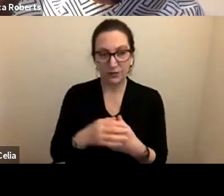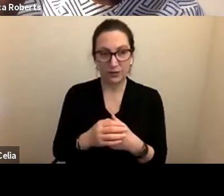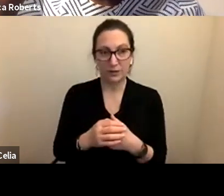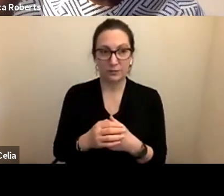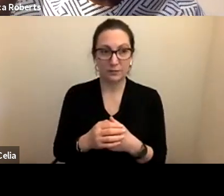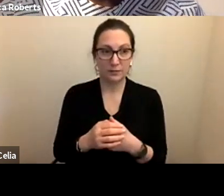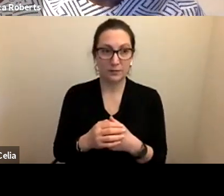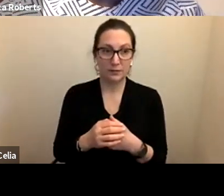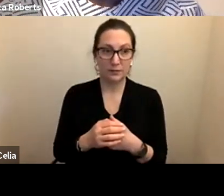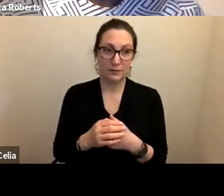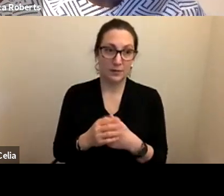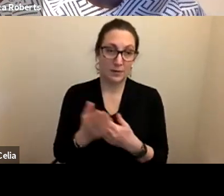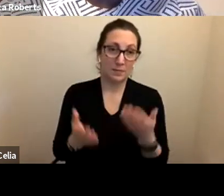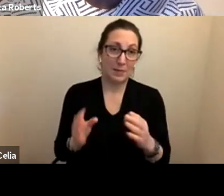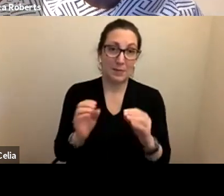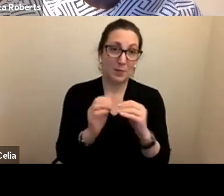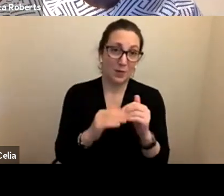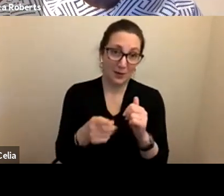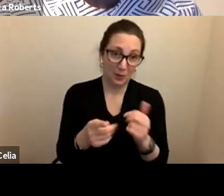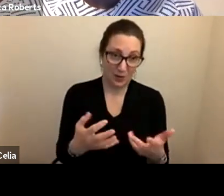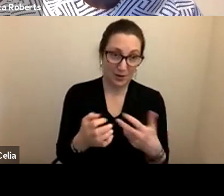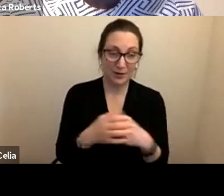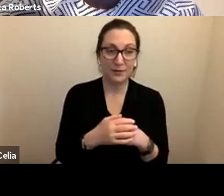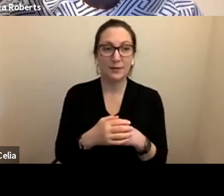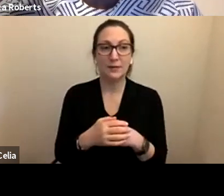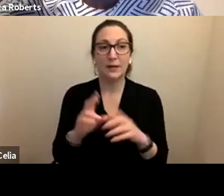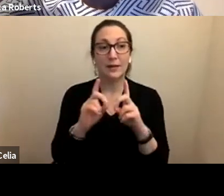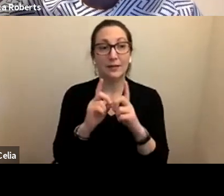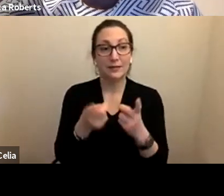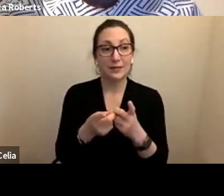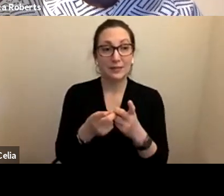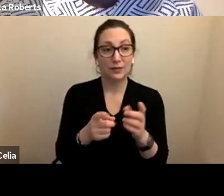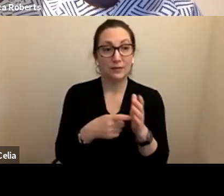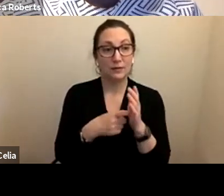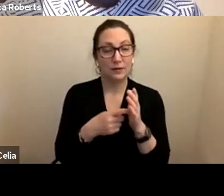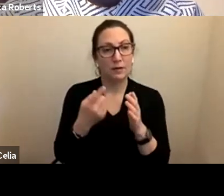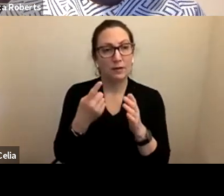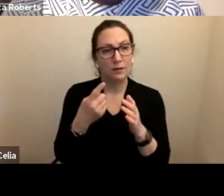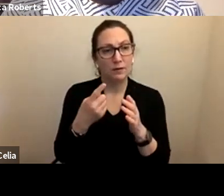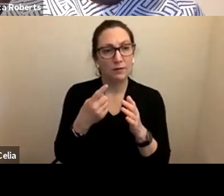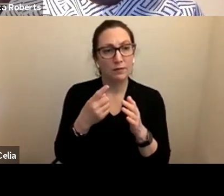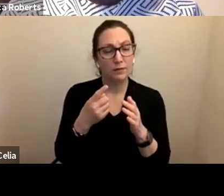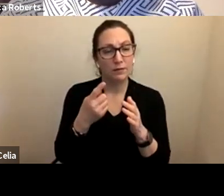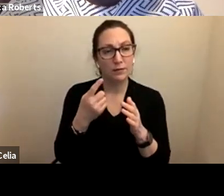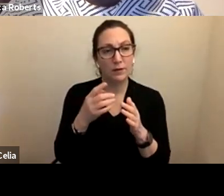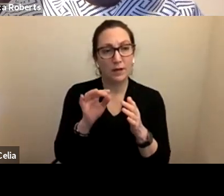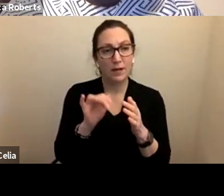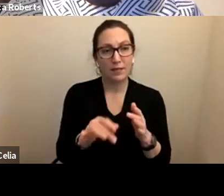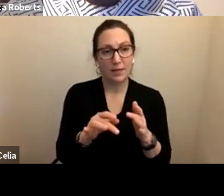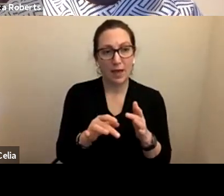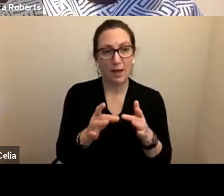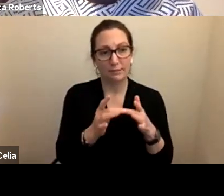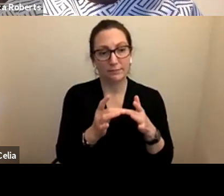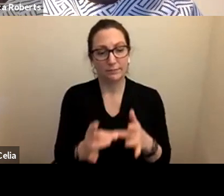you might have hoped for, but the district's essentials for instructional equity is what guides our work for ensuring academic